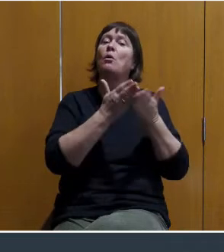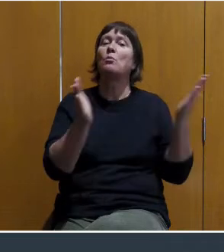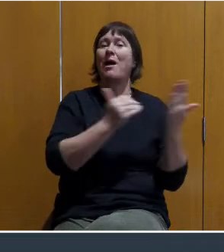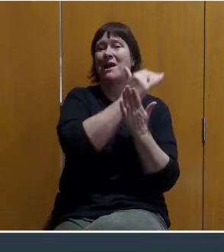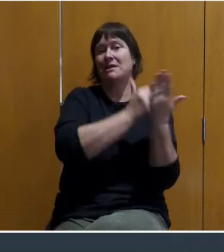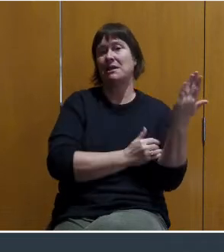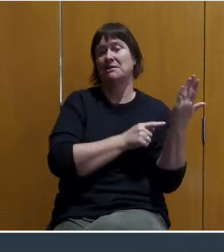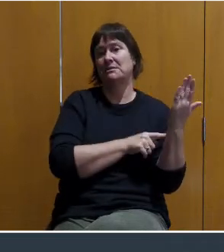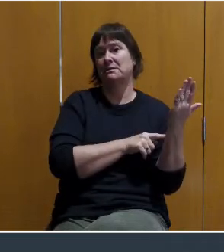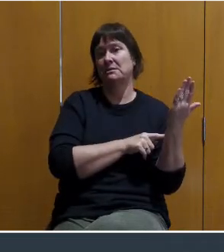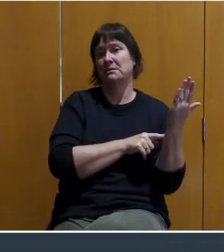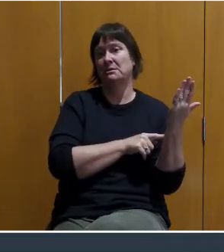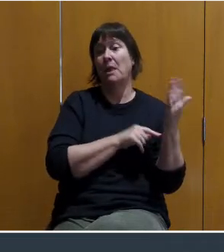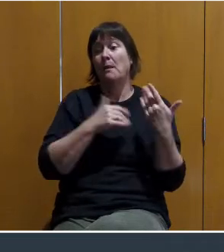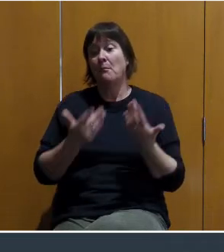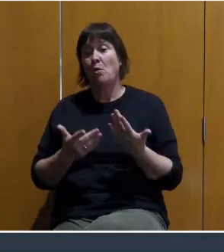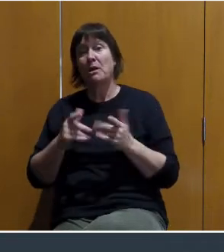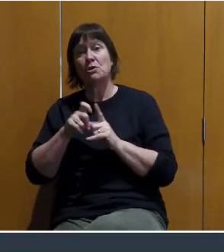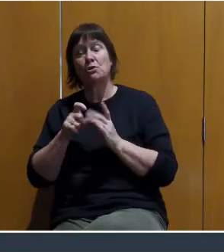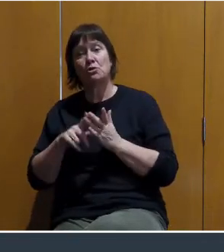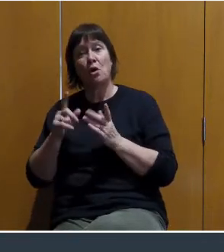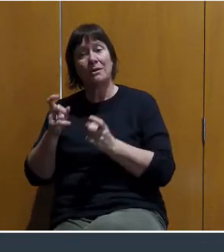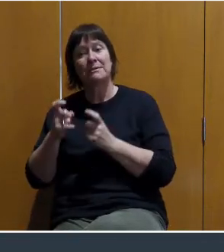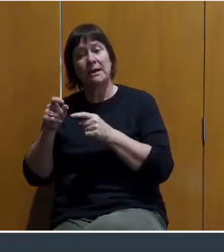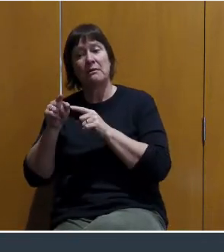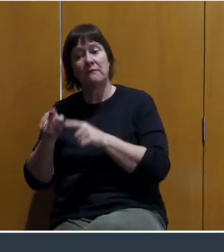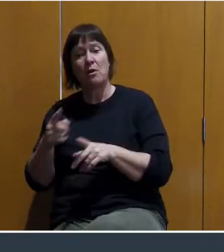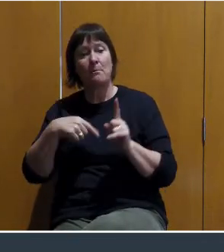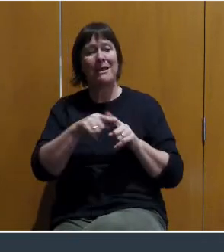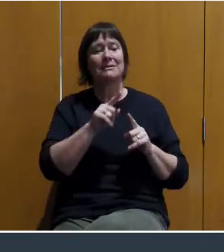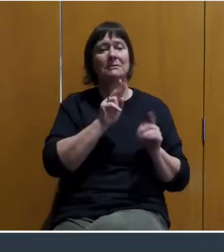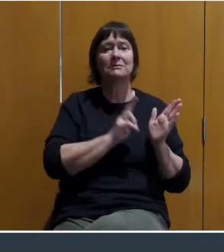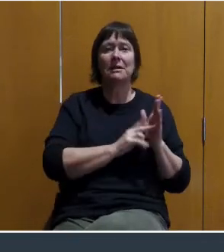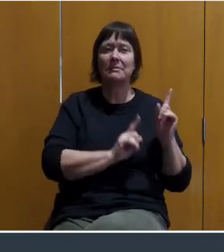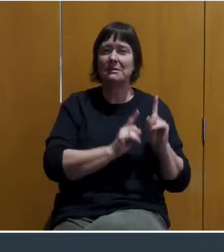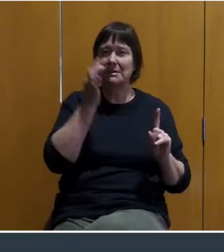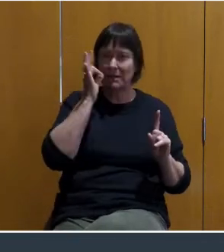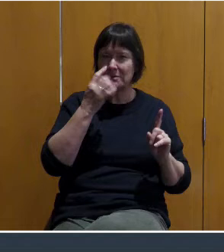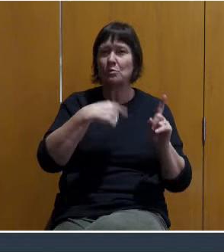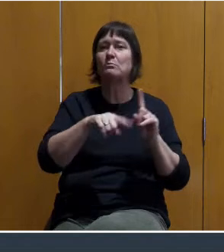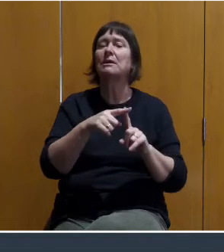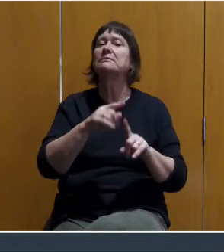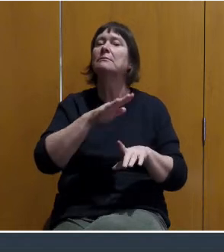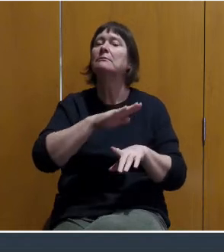Currently, the tenure is with DOC and the Napier City Council and some private